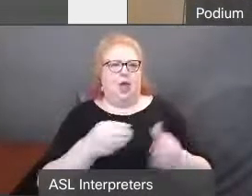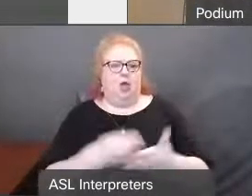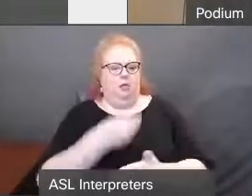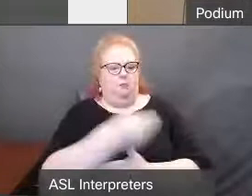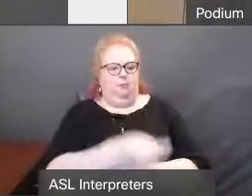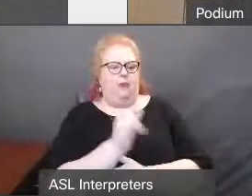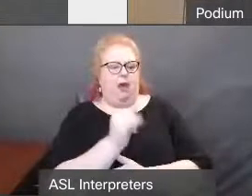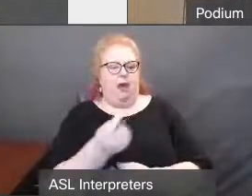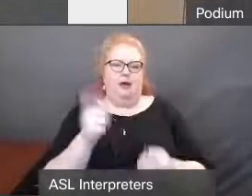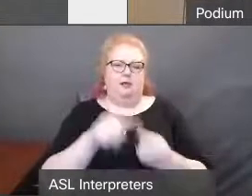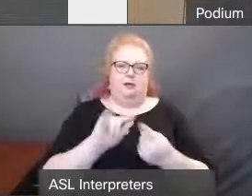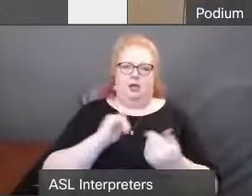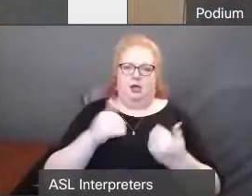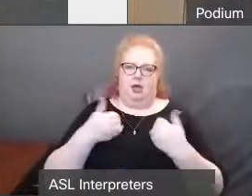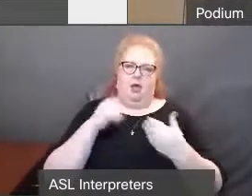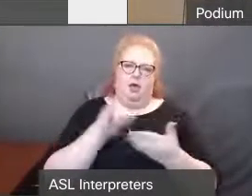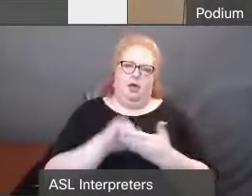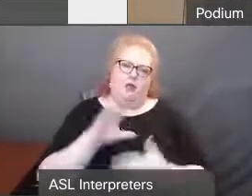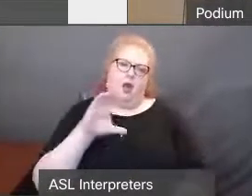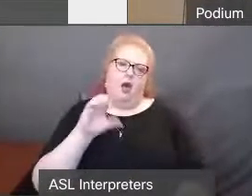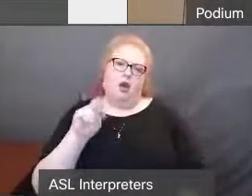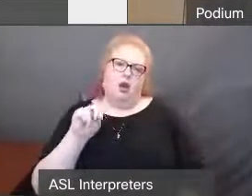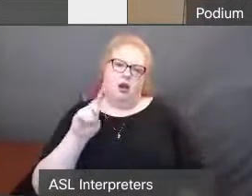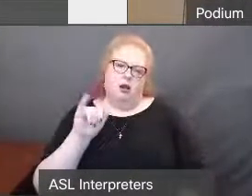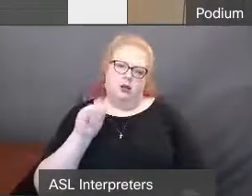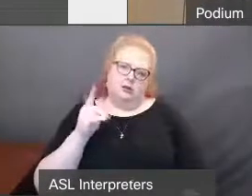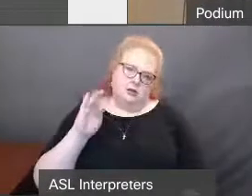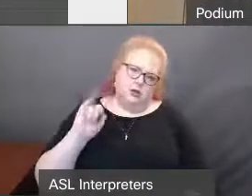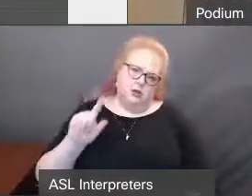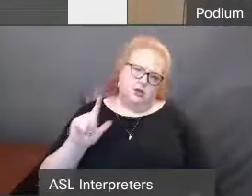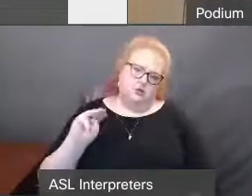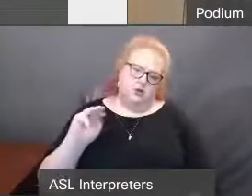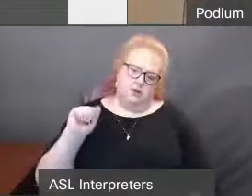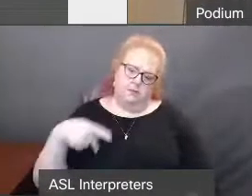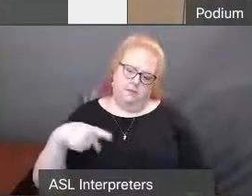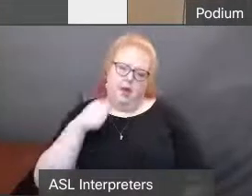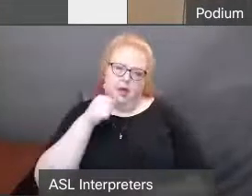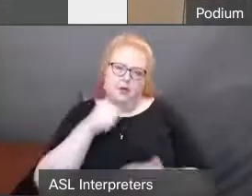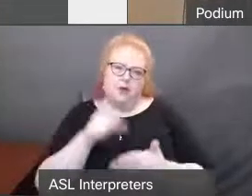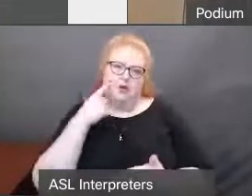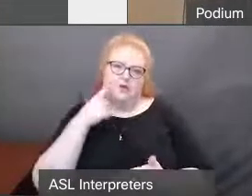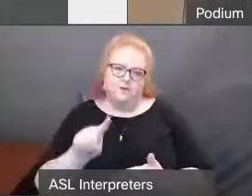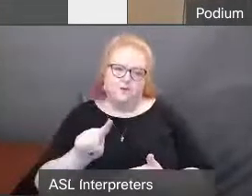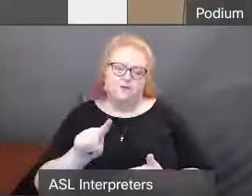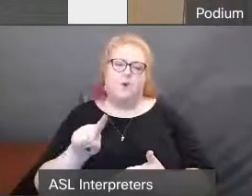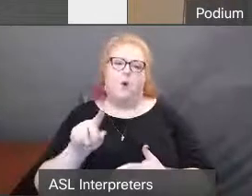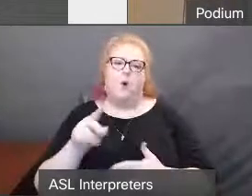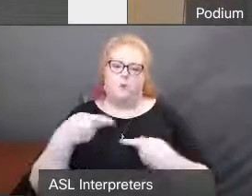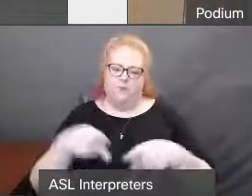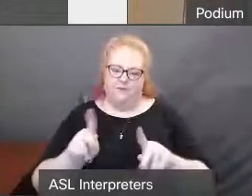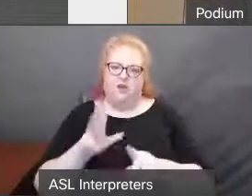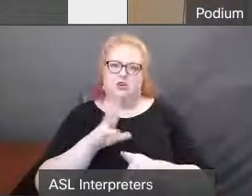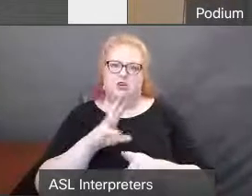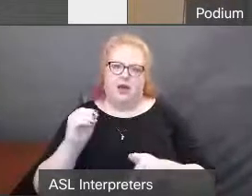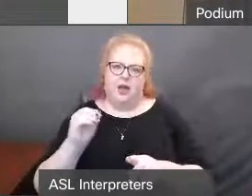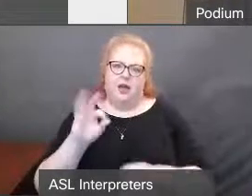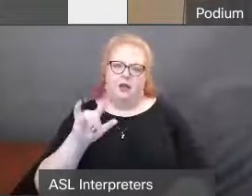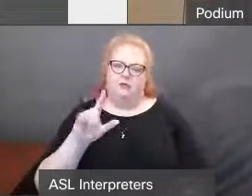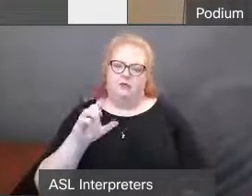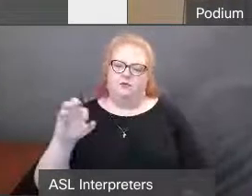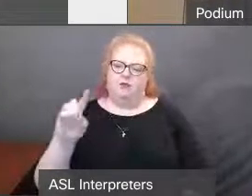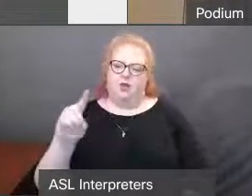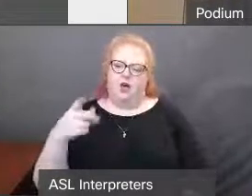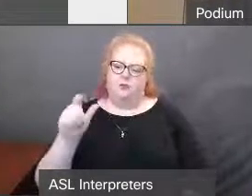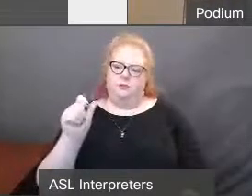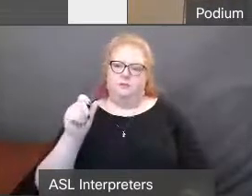conditional letter of map revision for the floodway and the floodplain, and we didn't have all that done yet. So